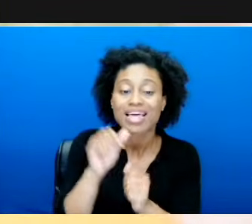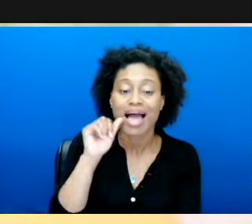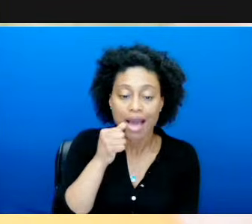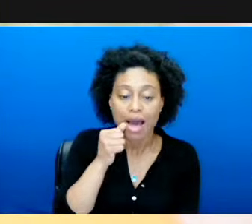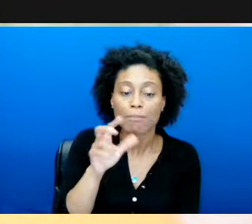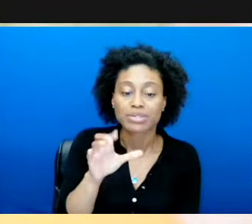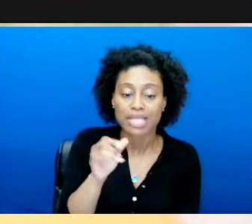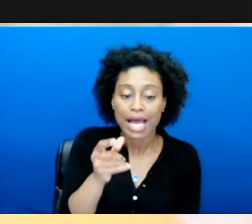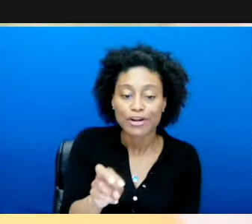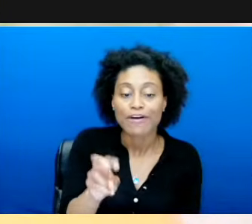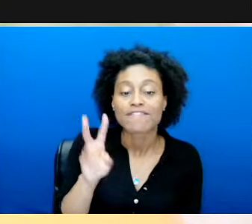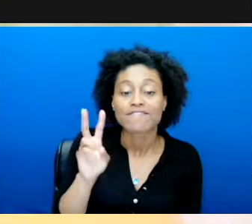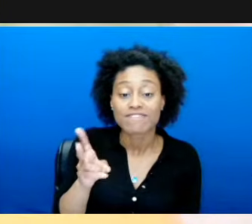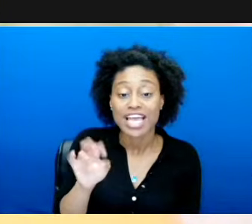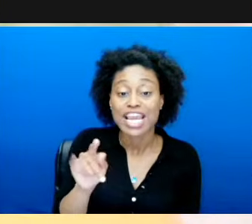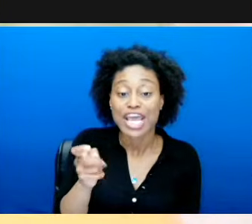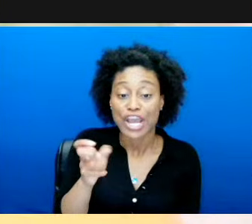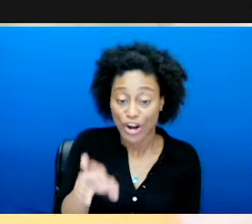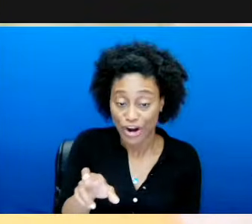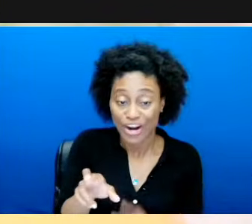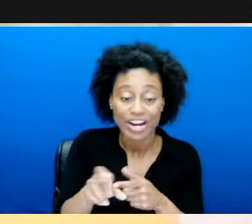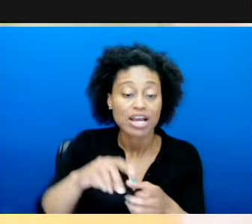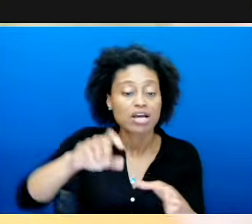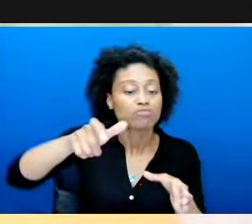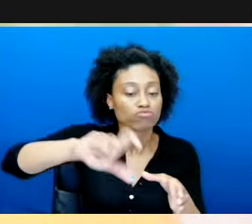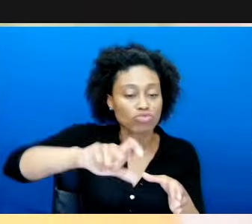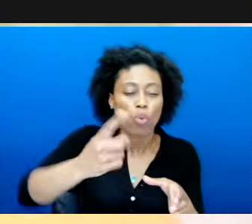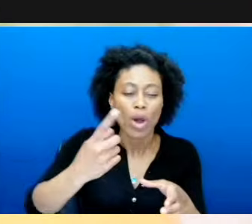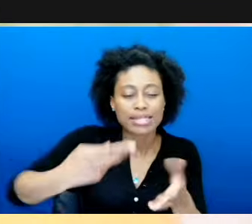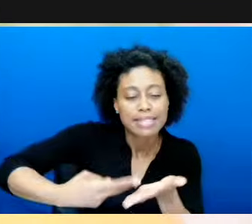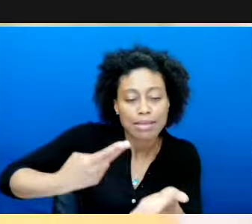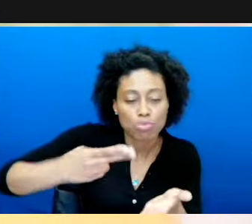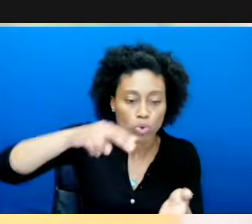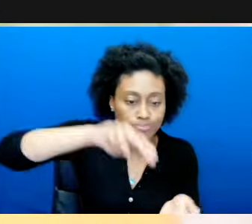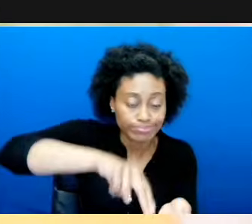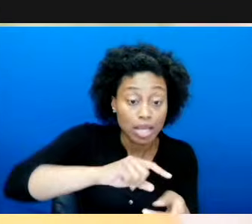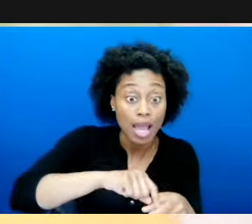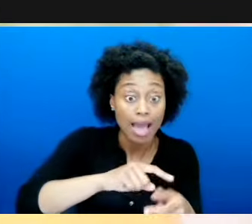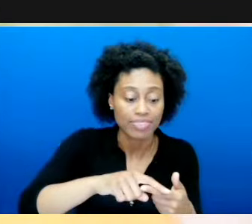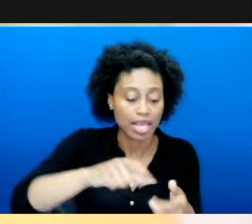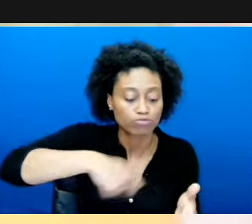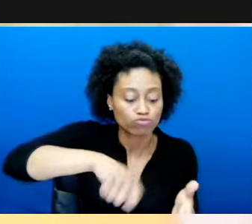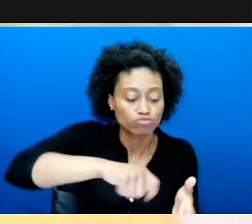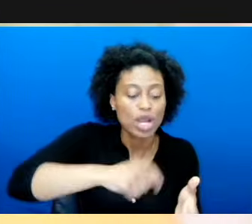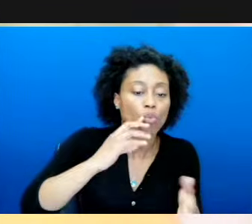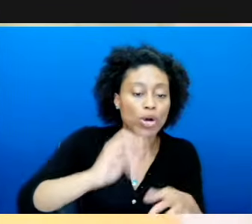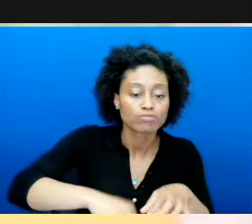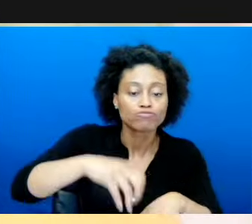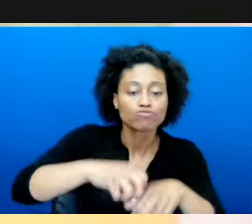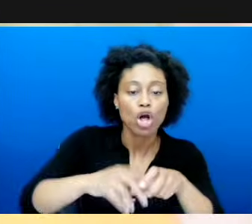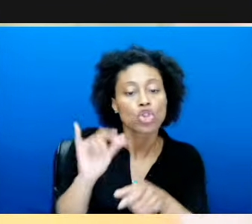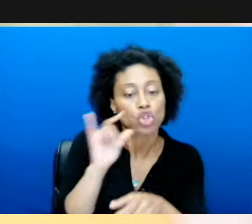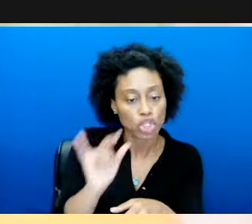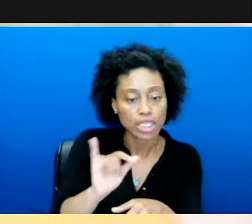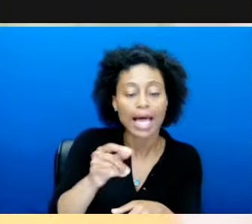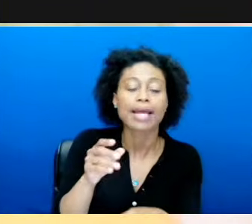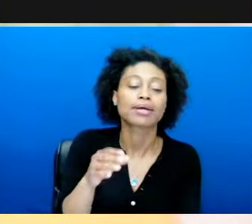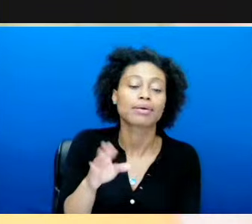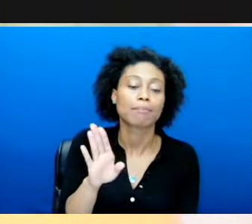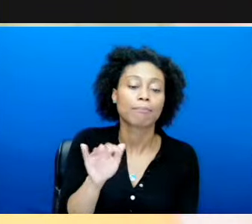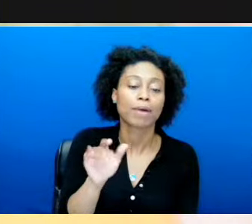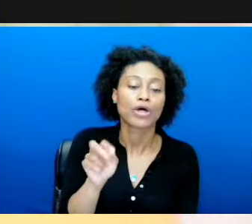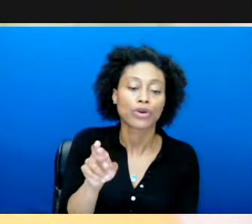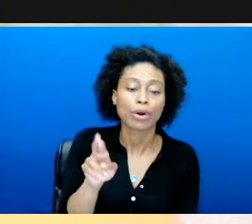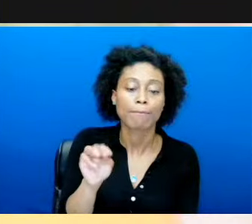thick texture. And then for egg, usually you don't really need it, but you can add a little bit of cornstarch to